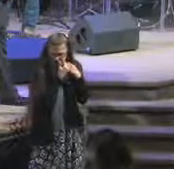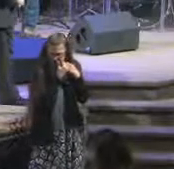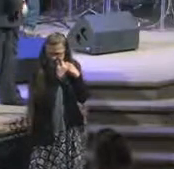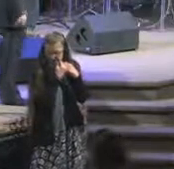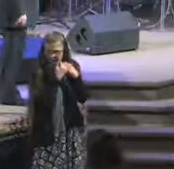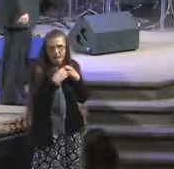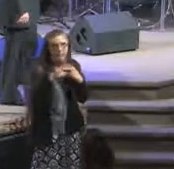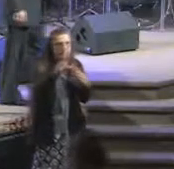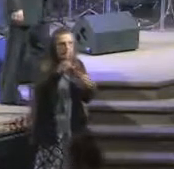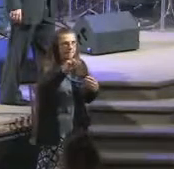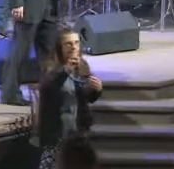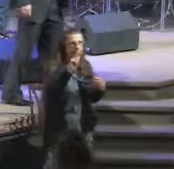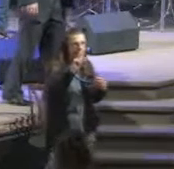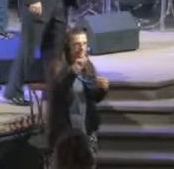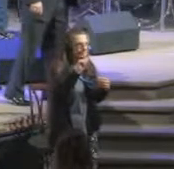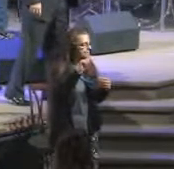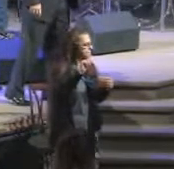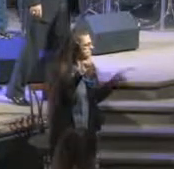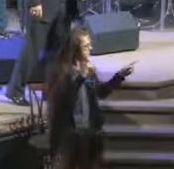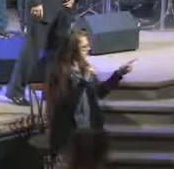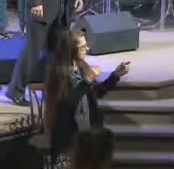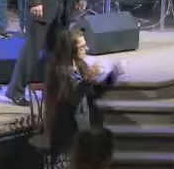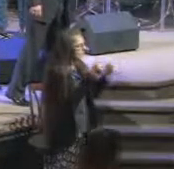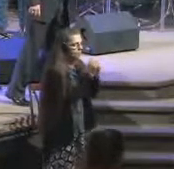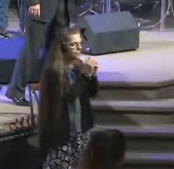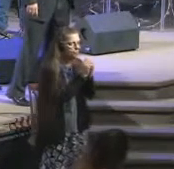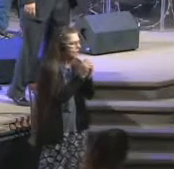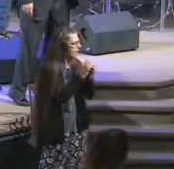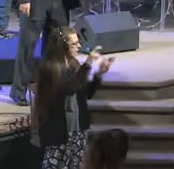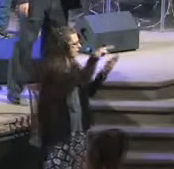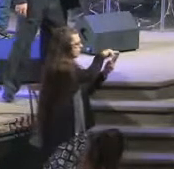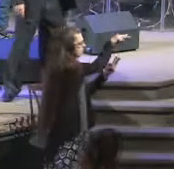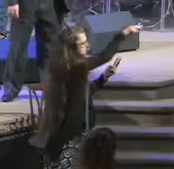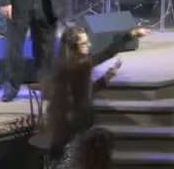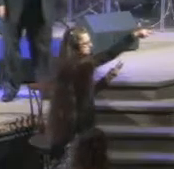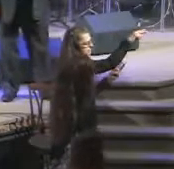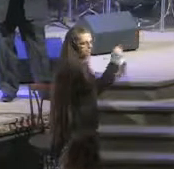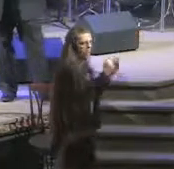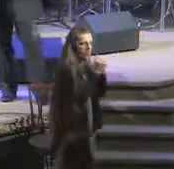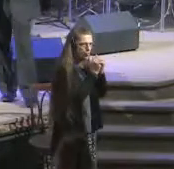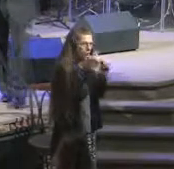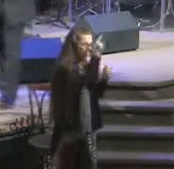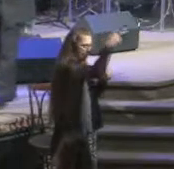Pastor Matt, Brother Matt, would you pray with these gentlemen right behind you right there?